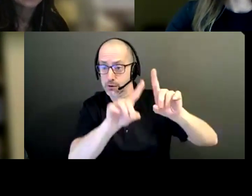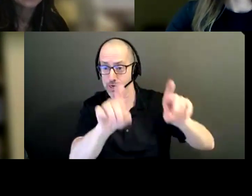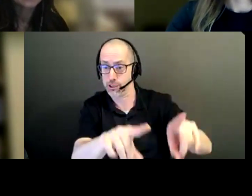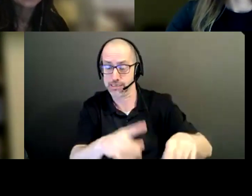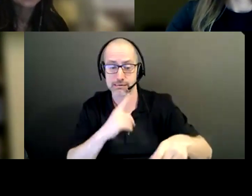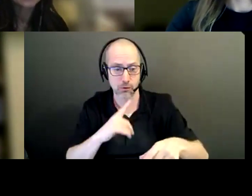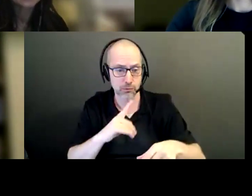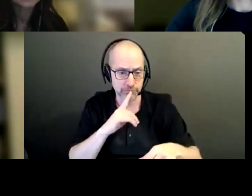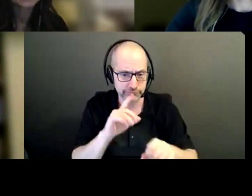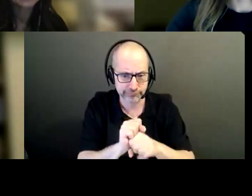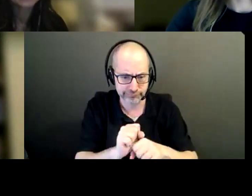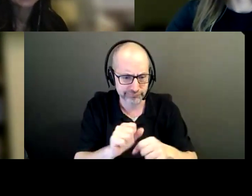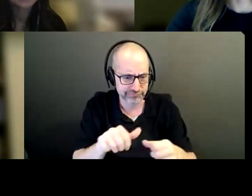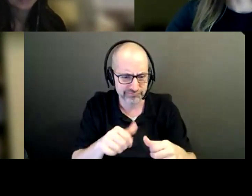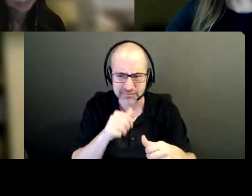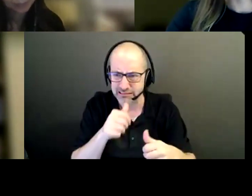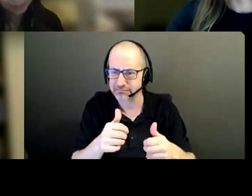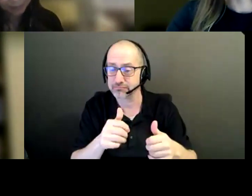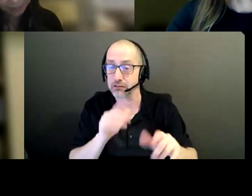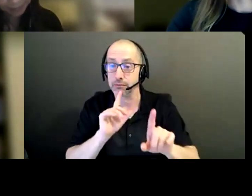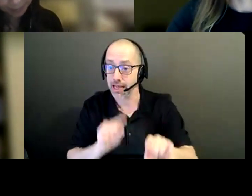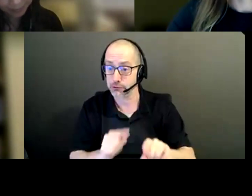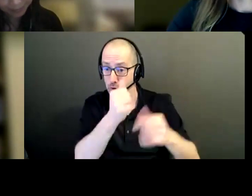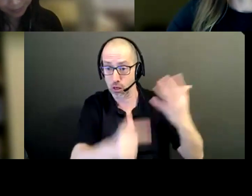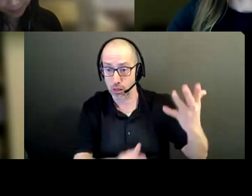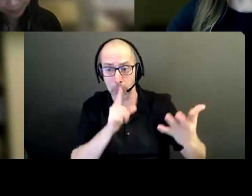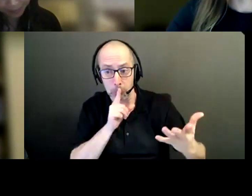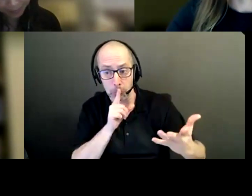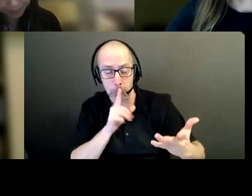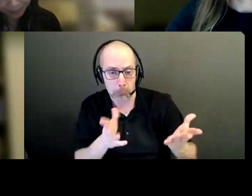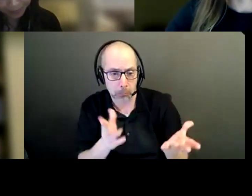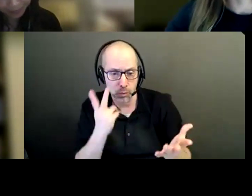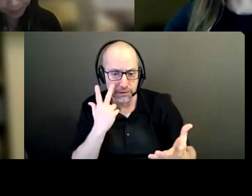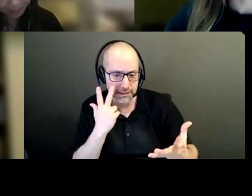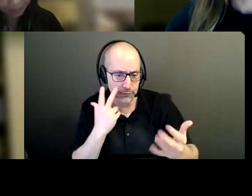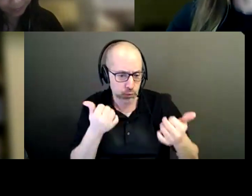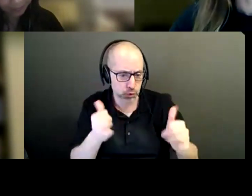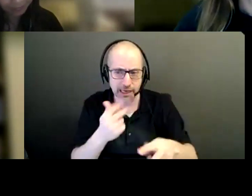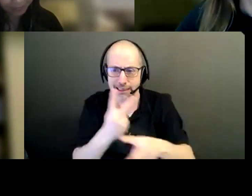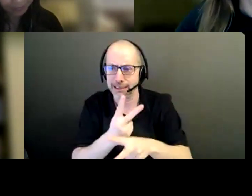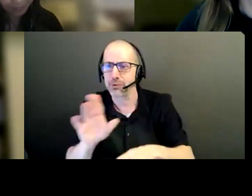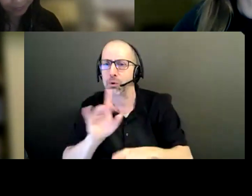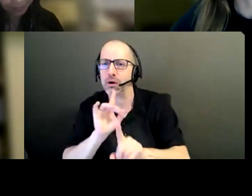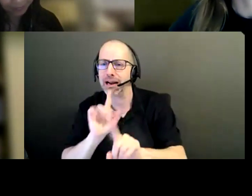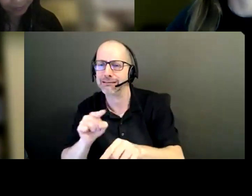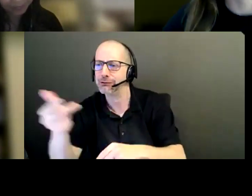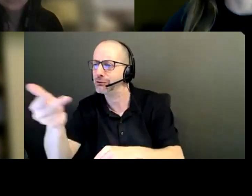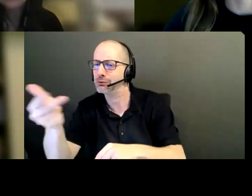little bit of a challenge maybe to get through all of them, but we'll keep answers as succinct as possible. Panelists,